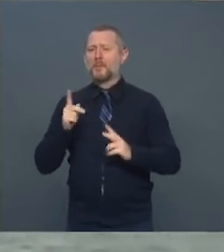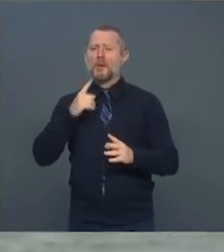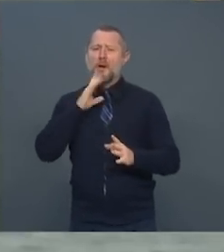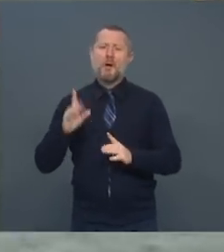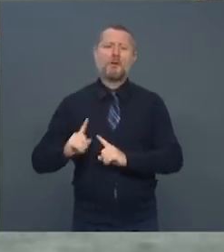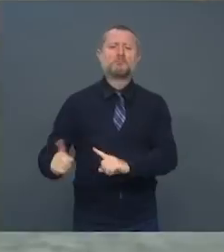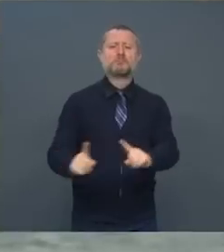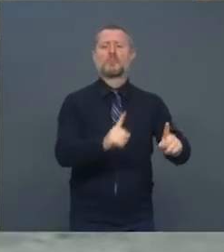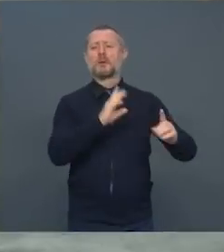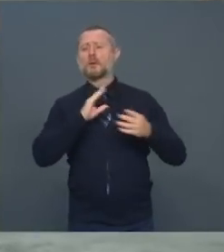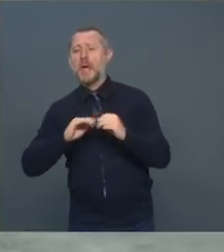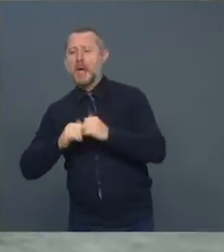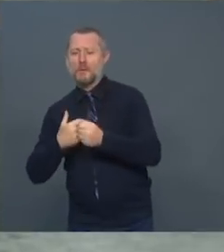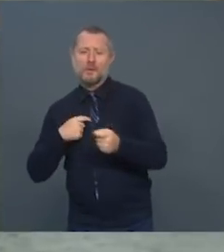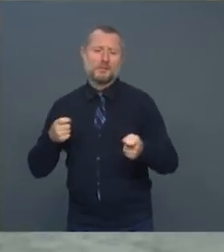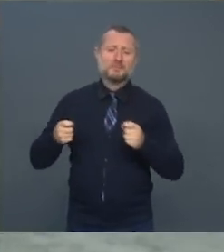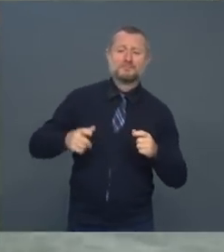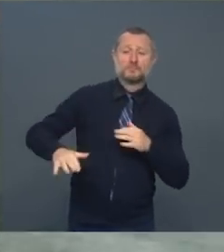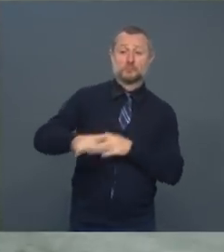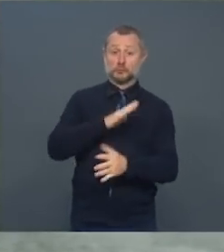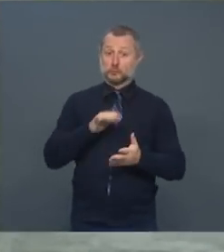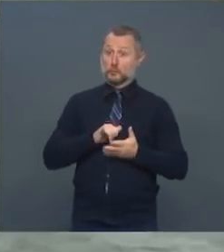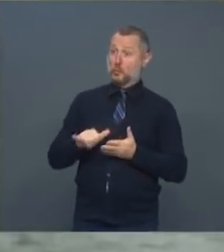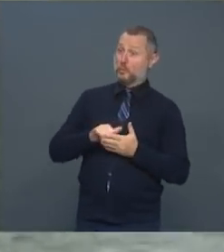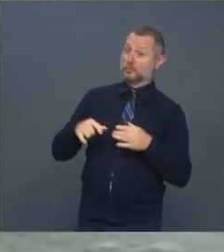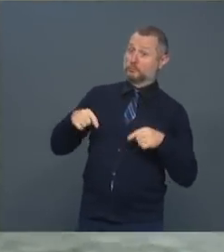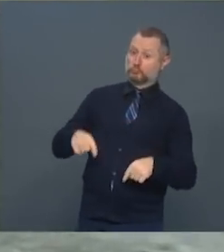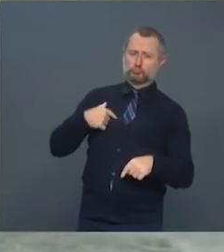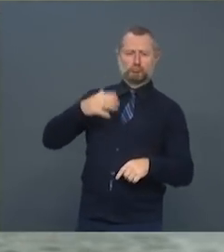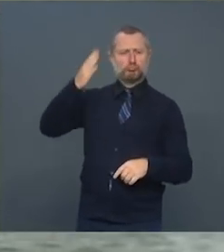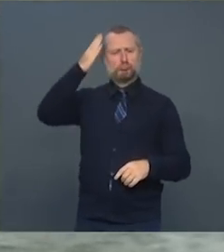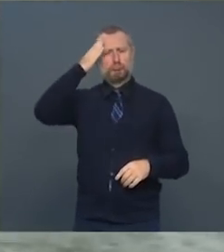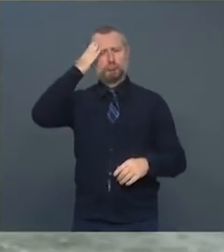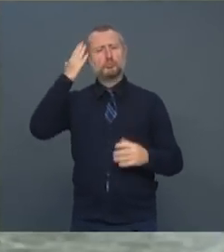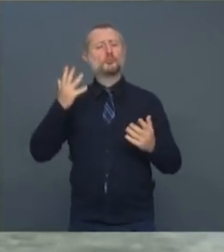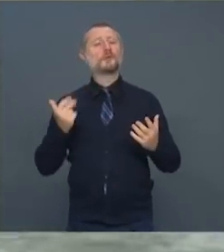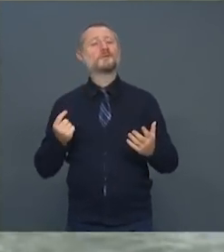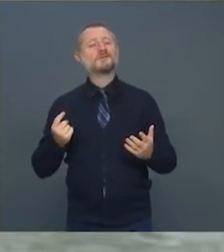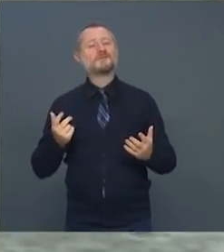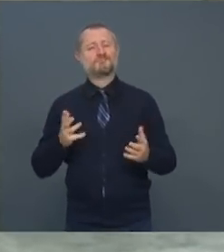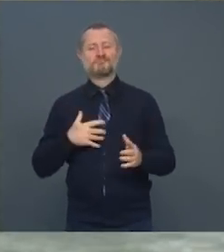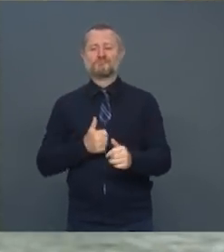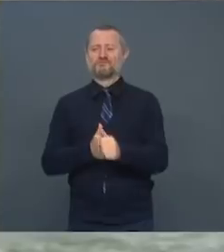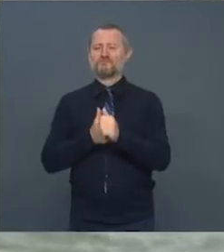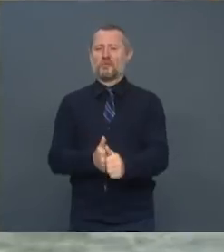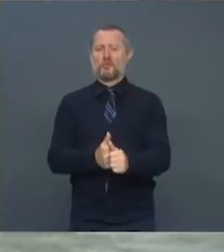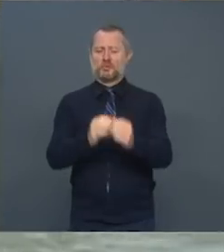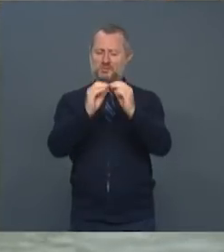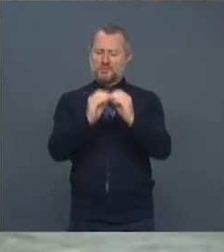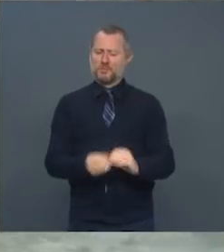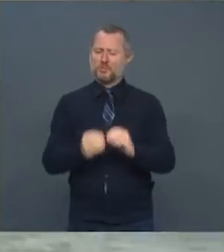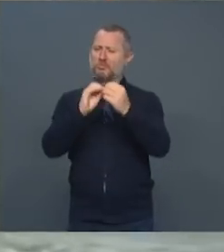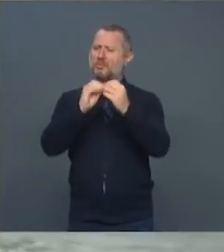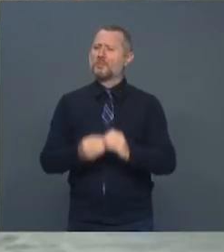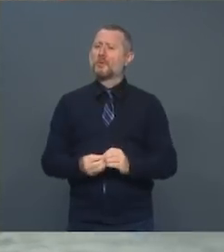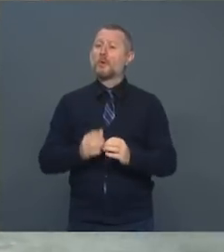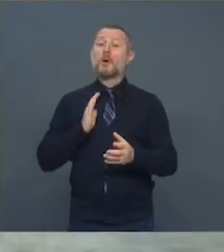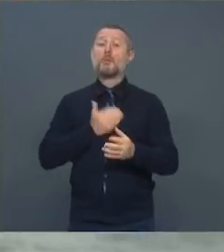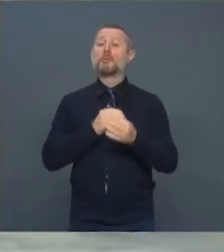doing? In New York, we know how we're doing because we have data. We have more numbers than any